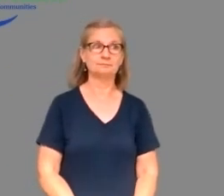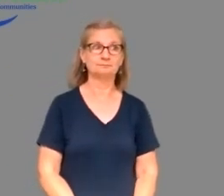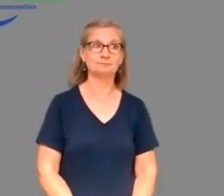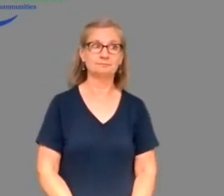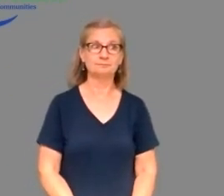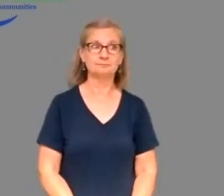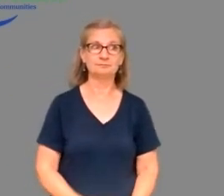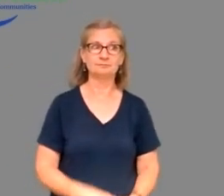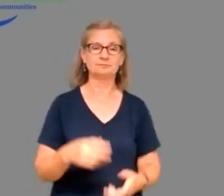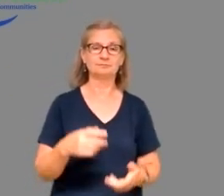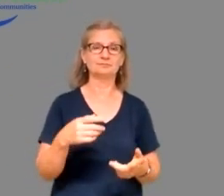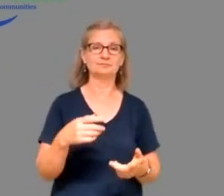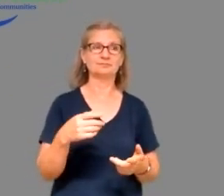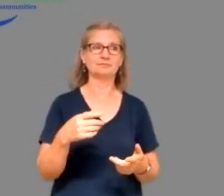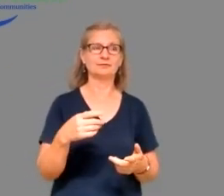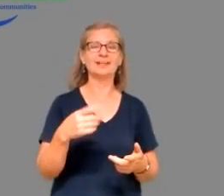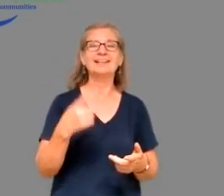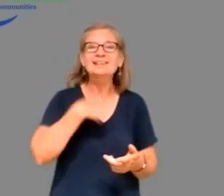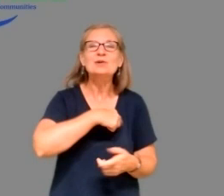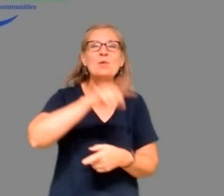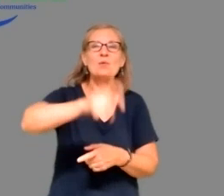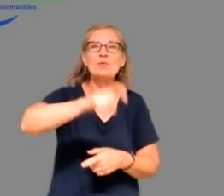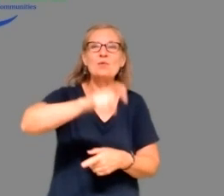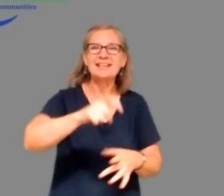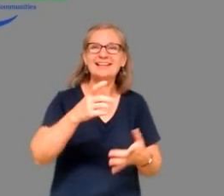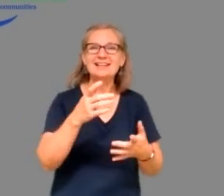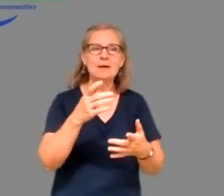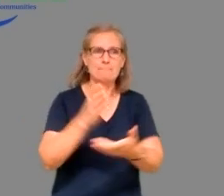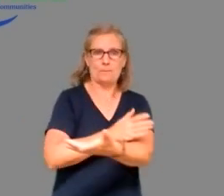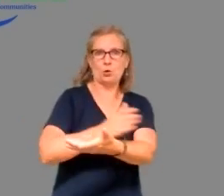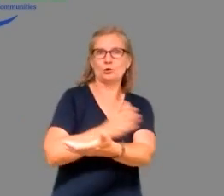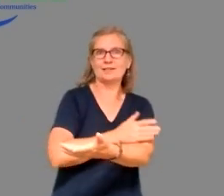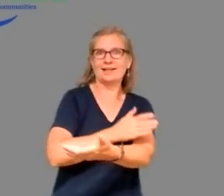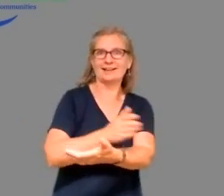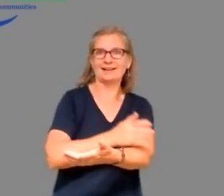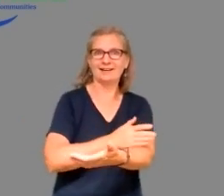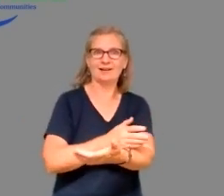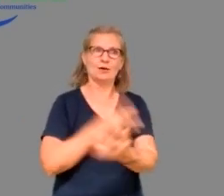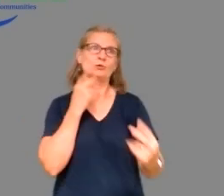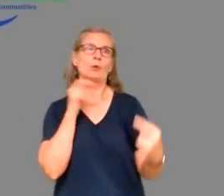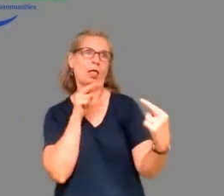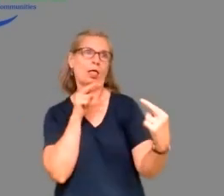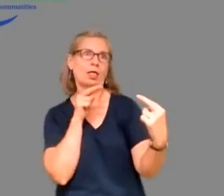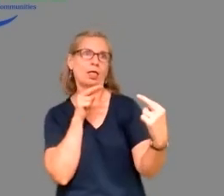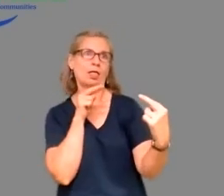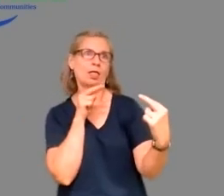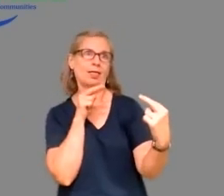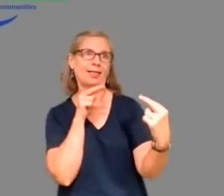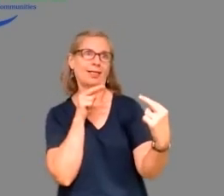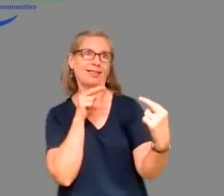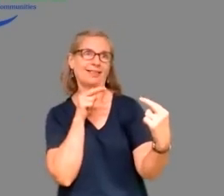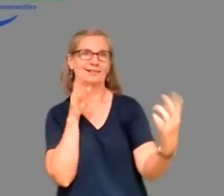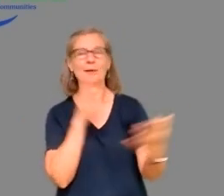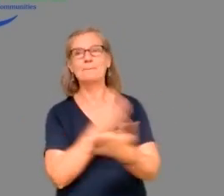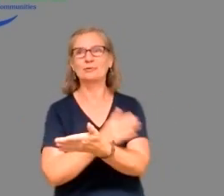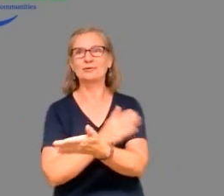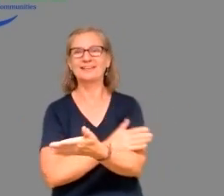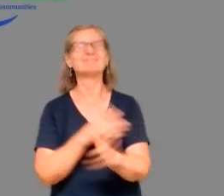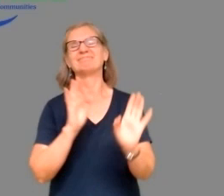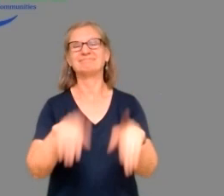We need like sappy music right there as we stare into each other's soundtrack.